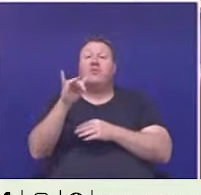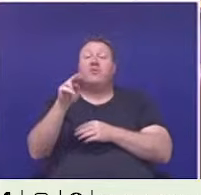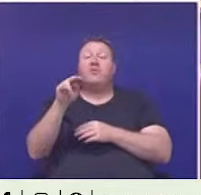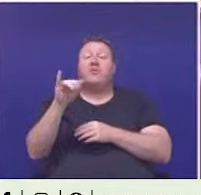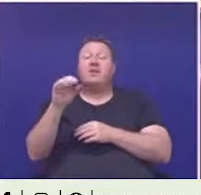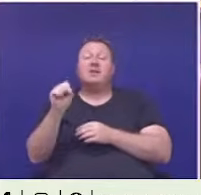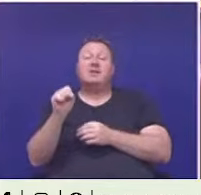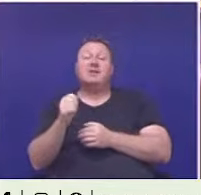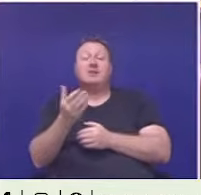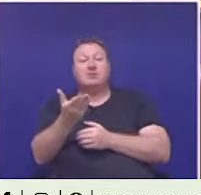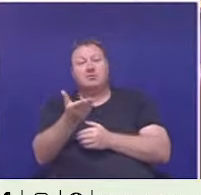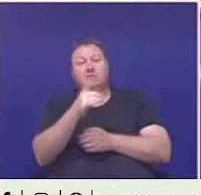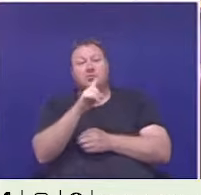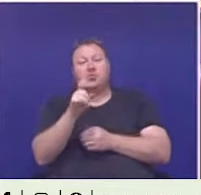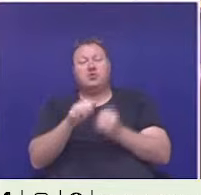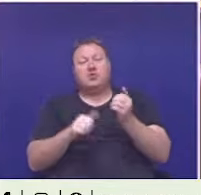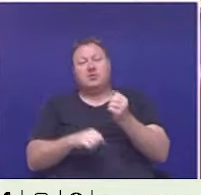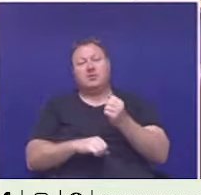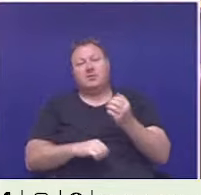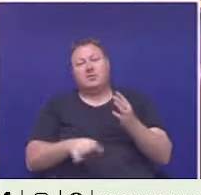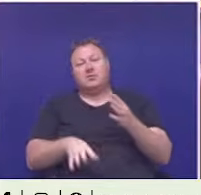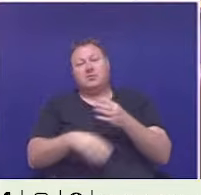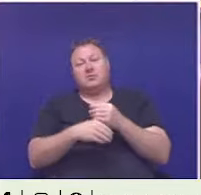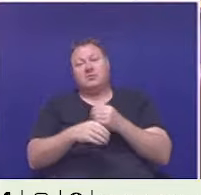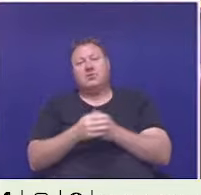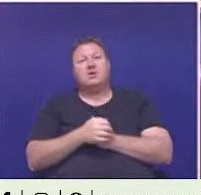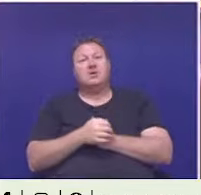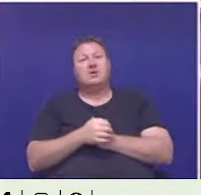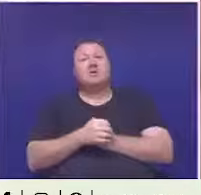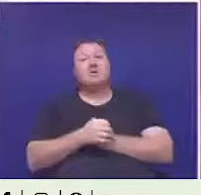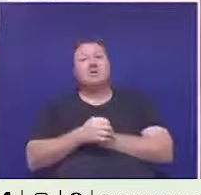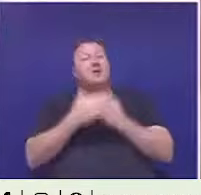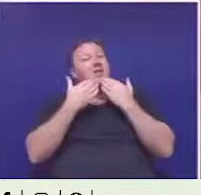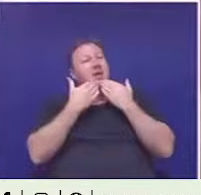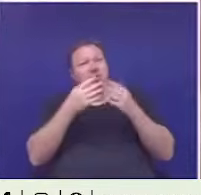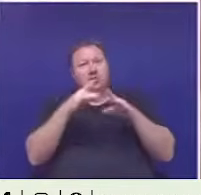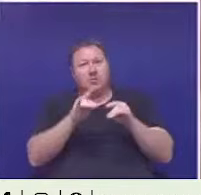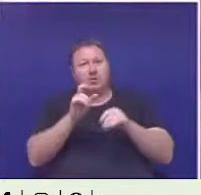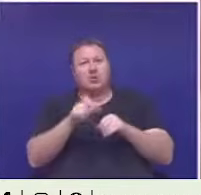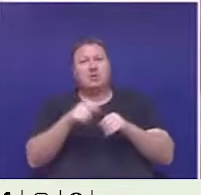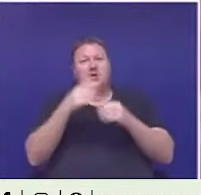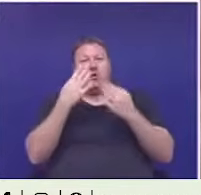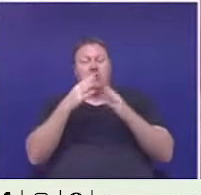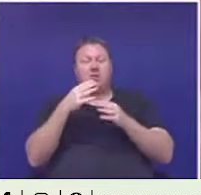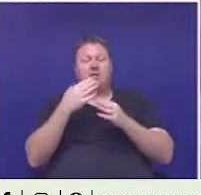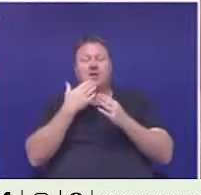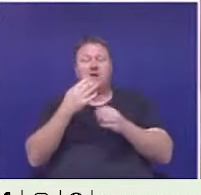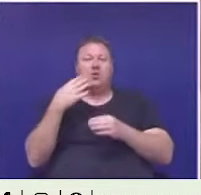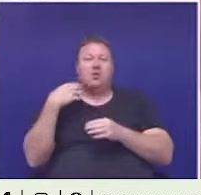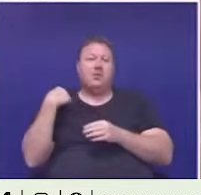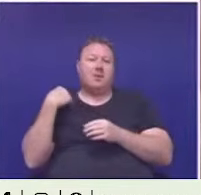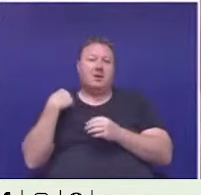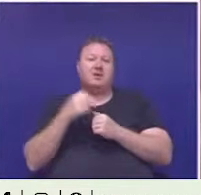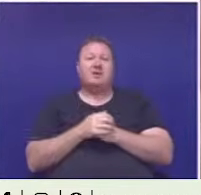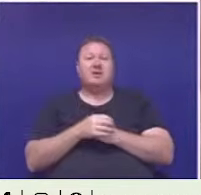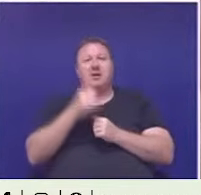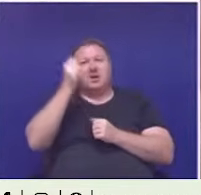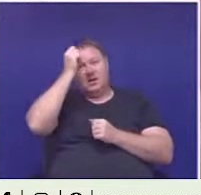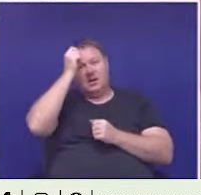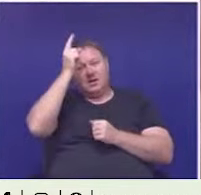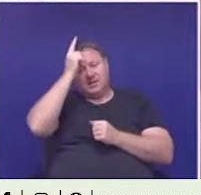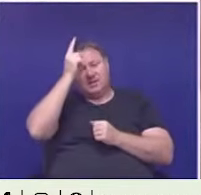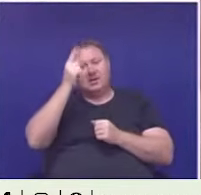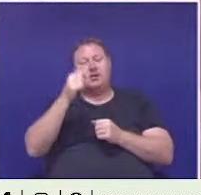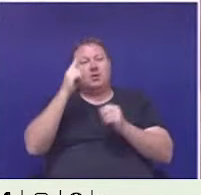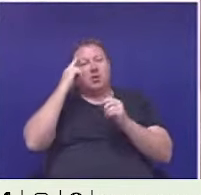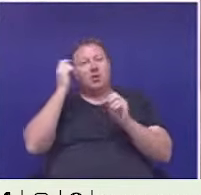follow-up question. Thank you, Chairperson. Thank you, Minister. It is understandable and it is acknowledged that